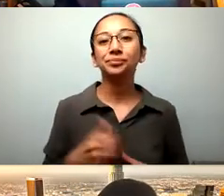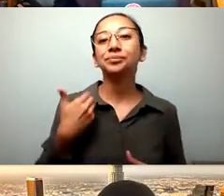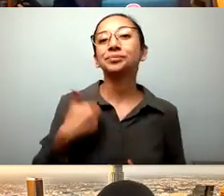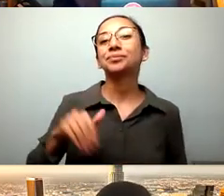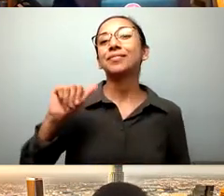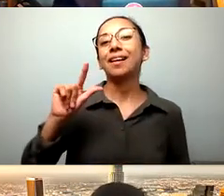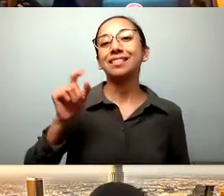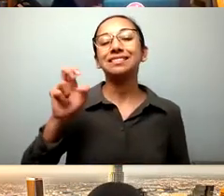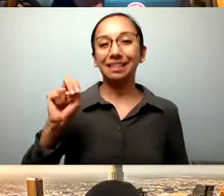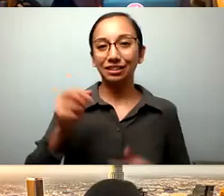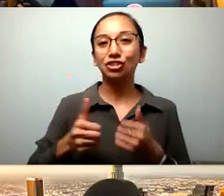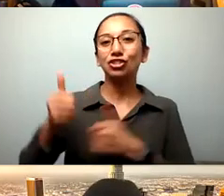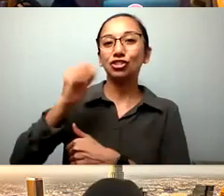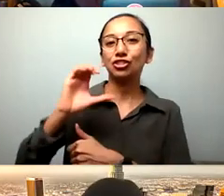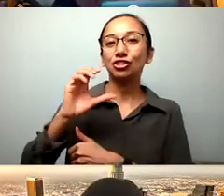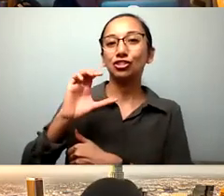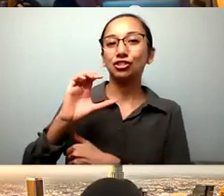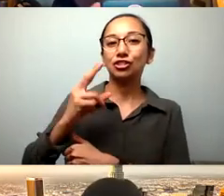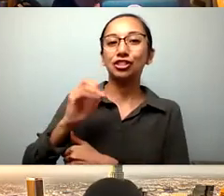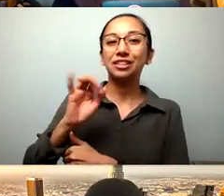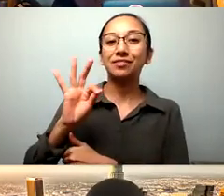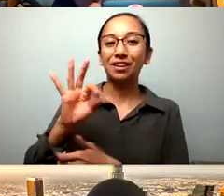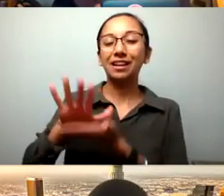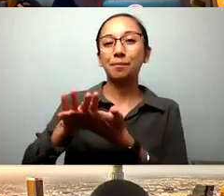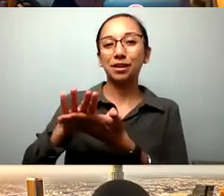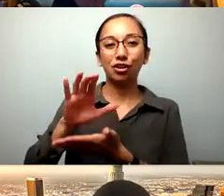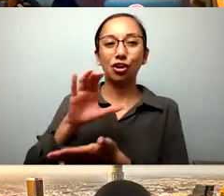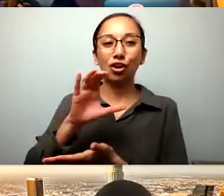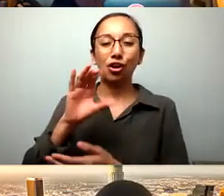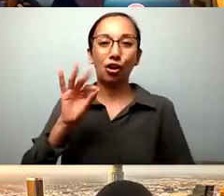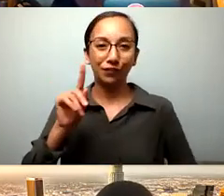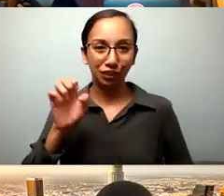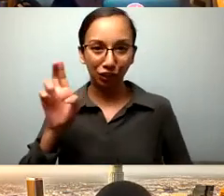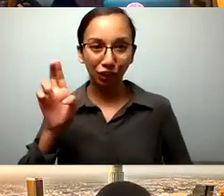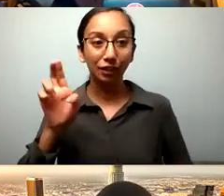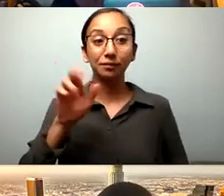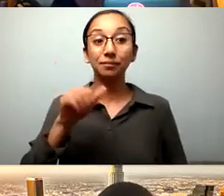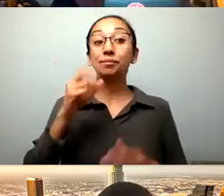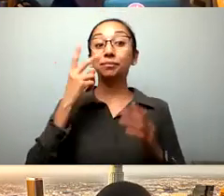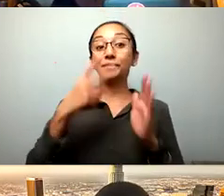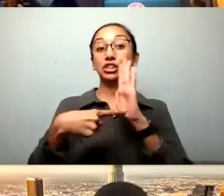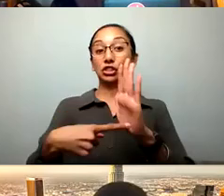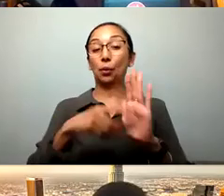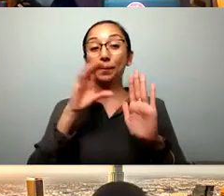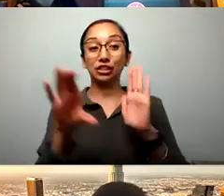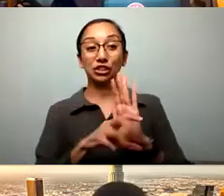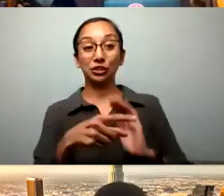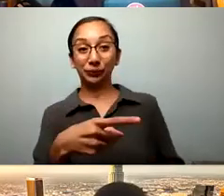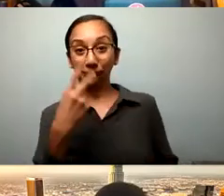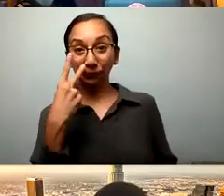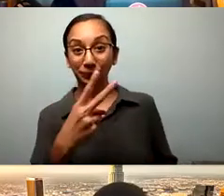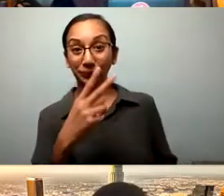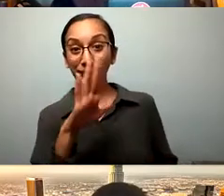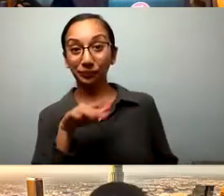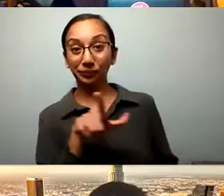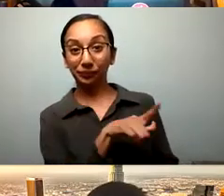Officer, and I'm going to start with pictures today. If you start in the bottom left, you'll see a Zoom screen, and that's